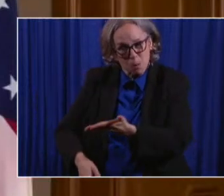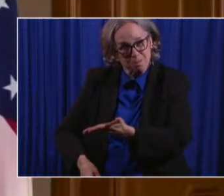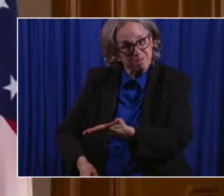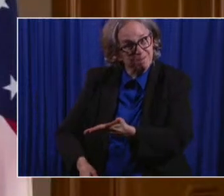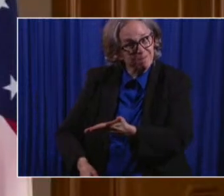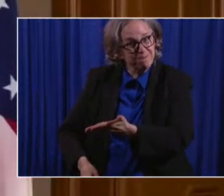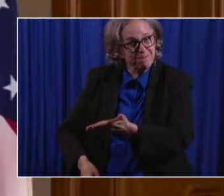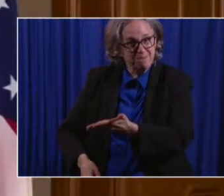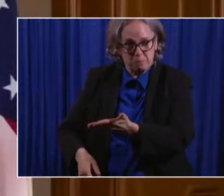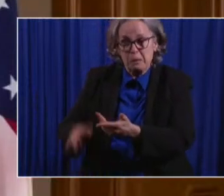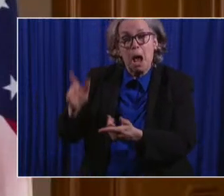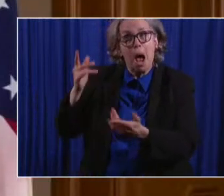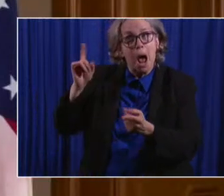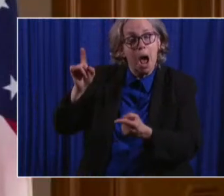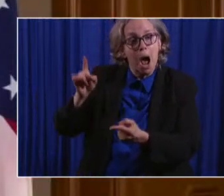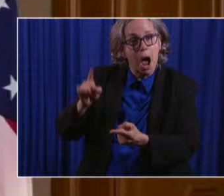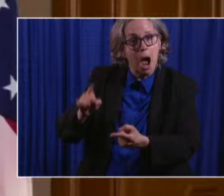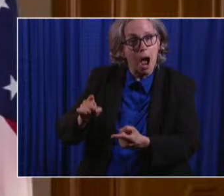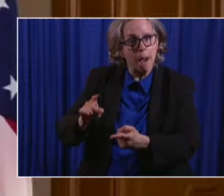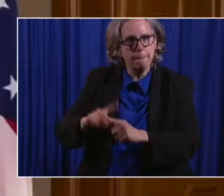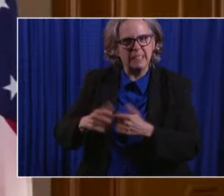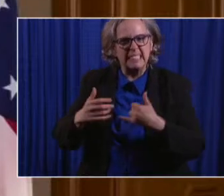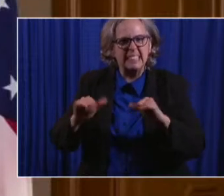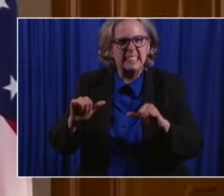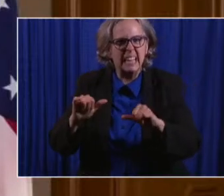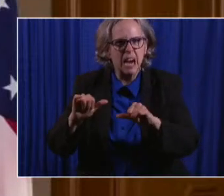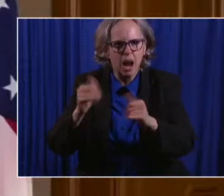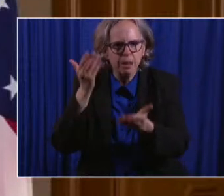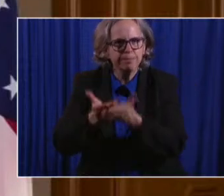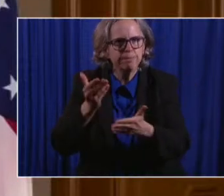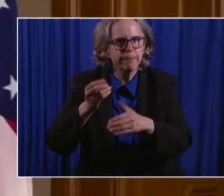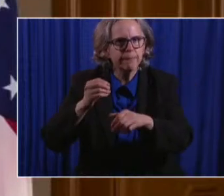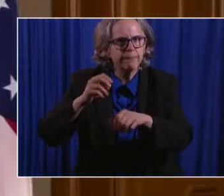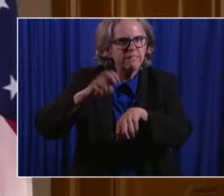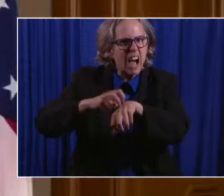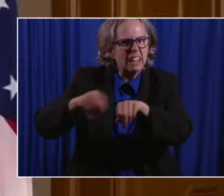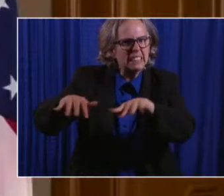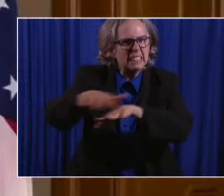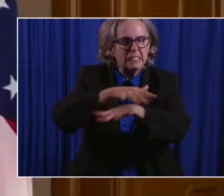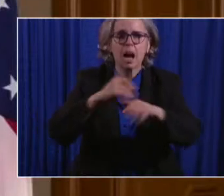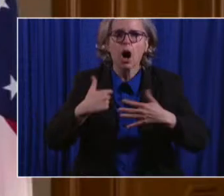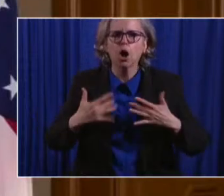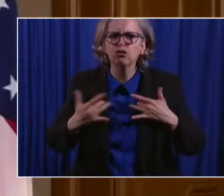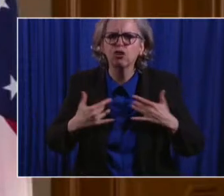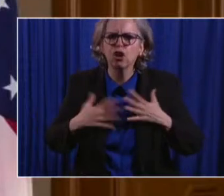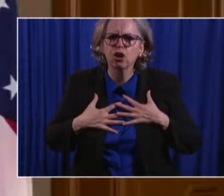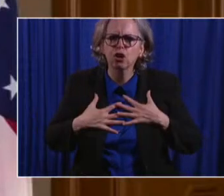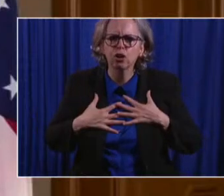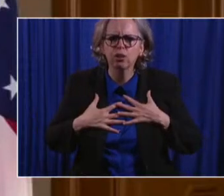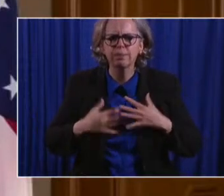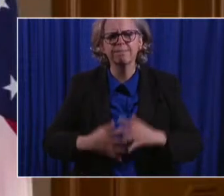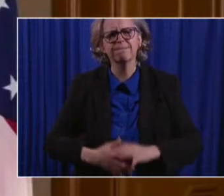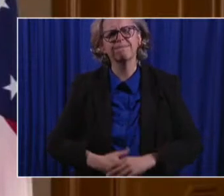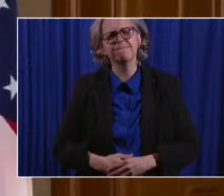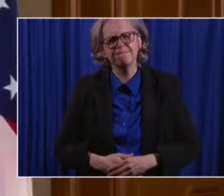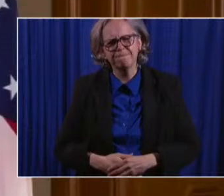but it has not gone away. And my concern is that while things will